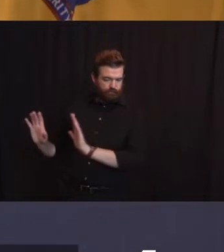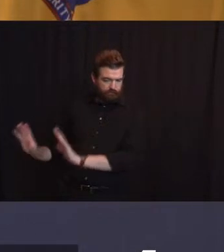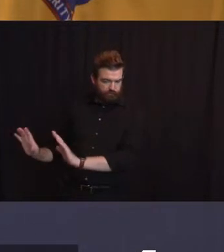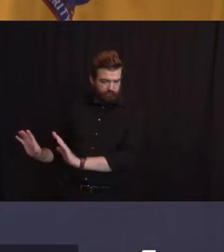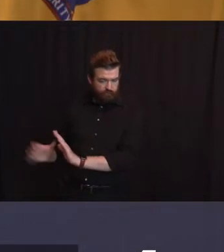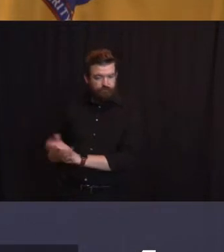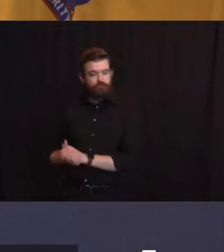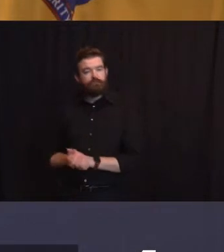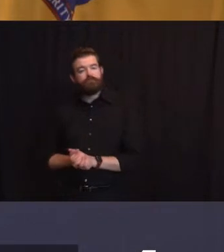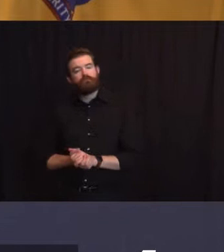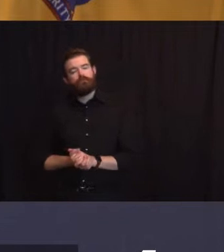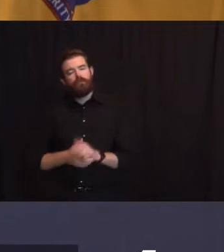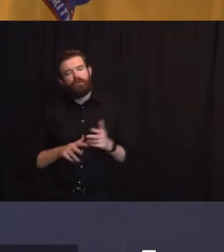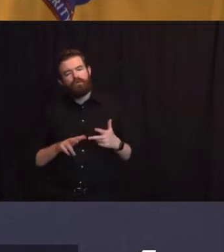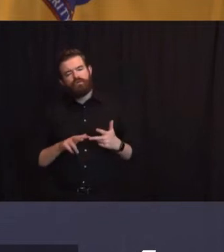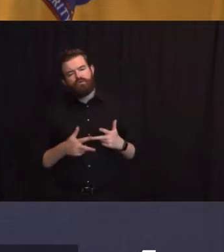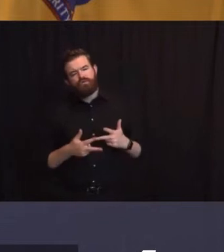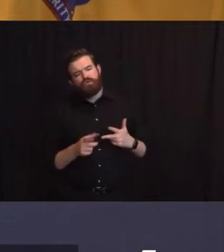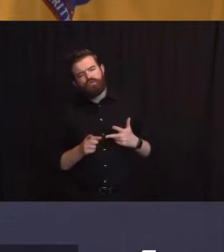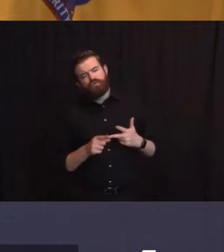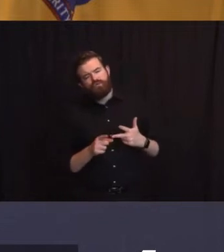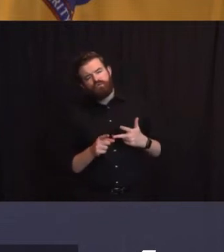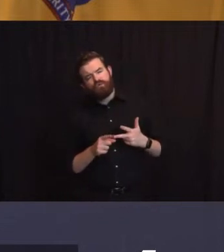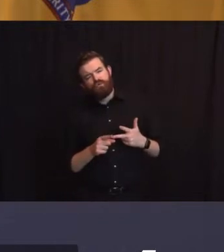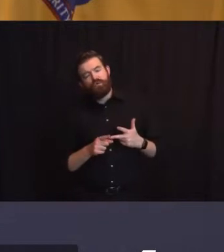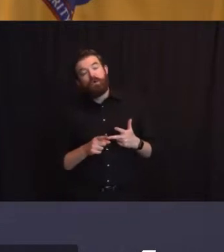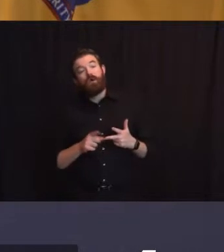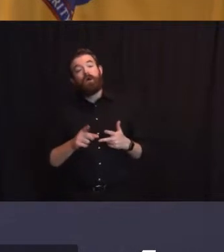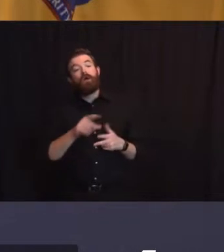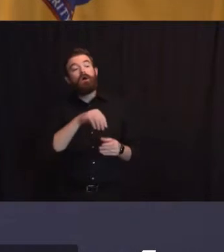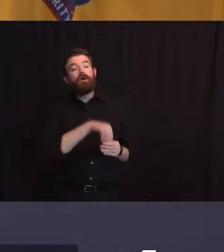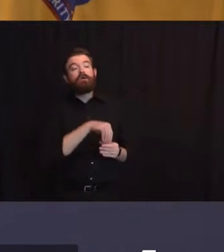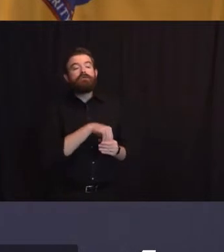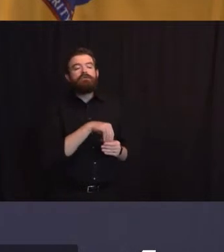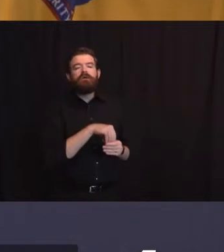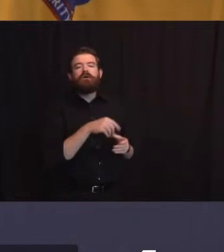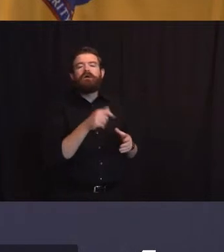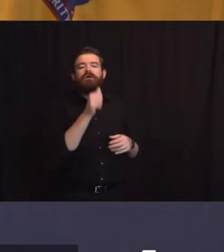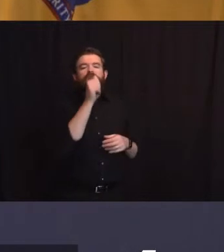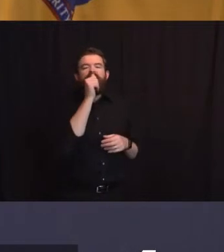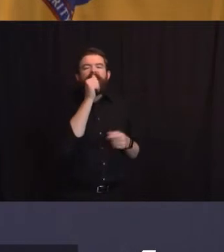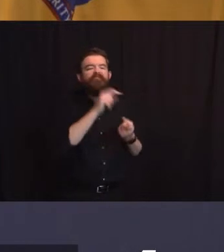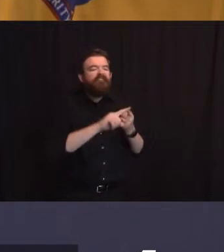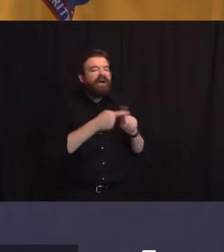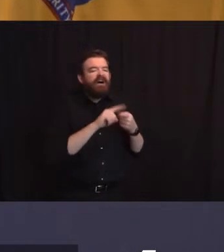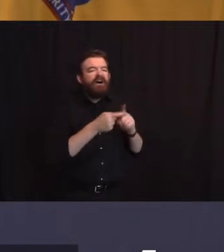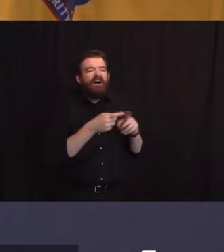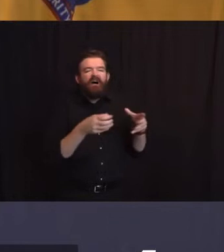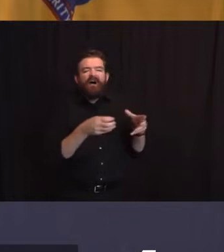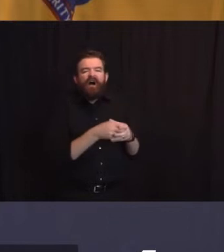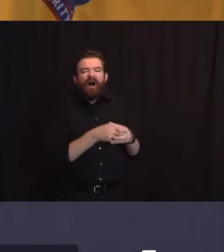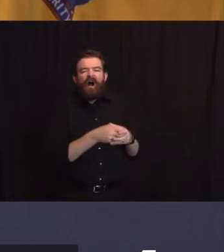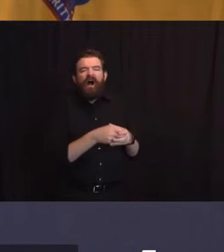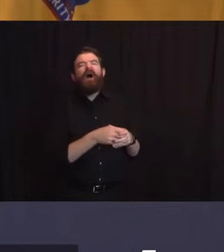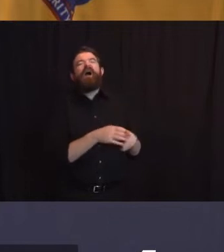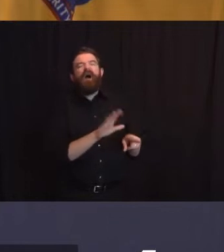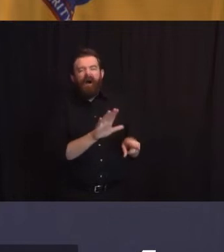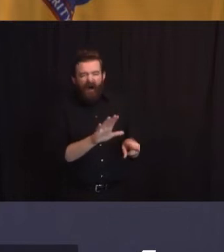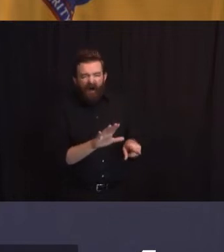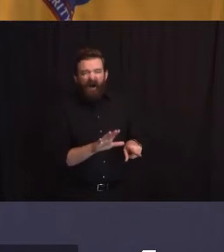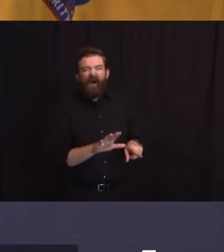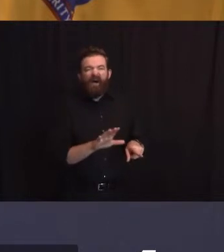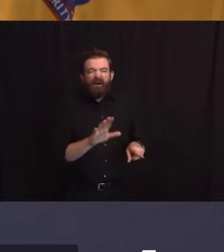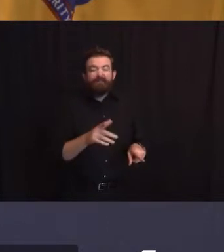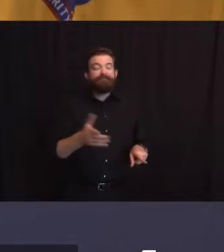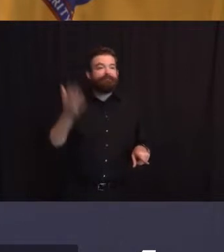Thirdly, indoor private settings. Again, we haven't said this in a long time. I remember last October, November, December with